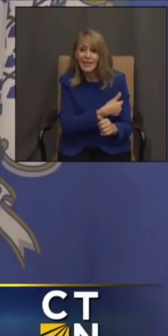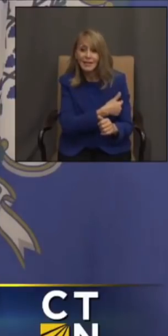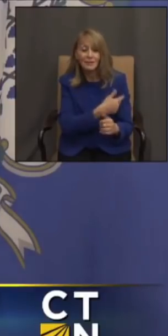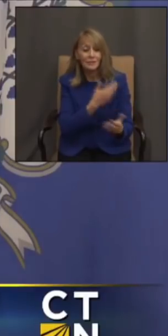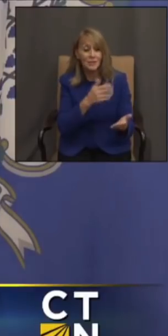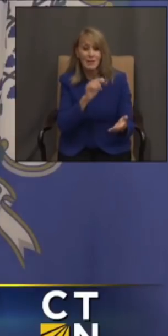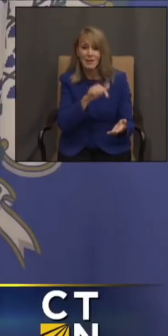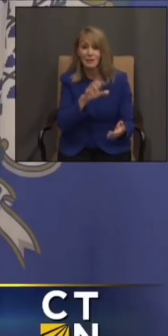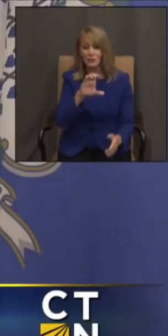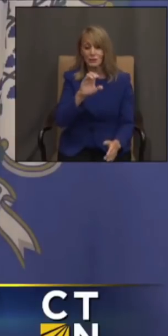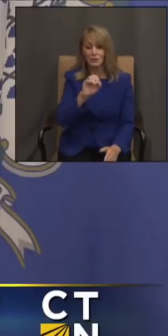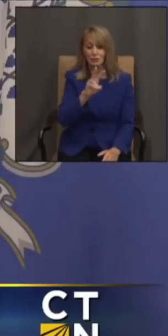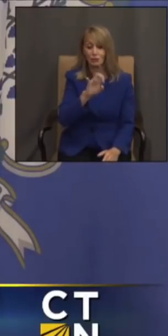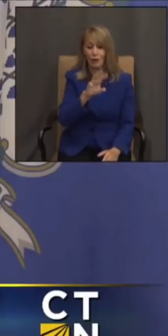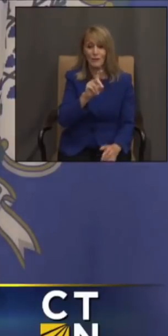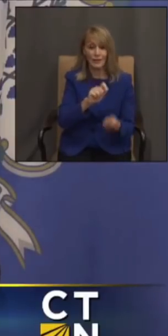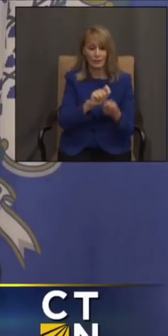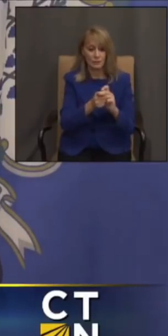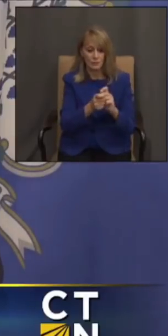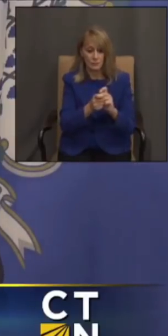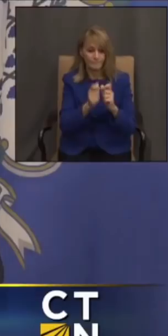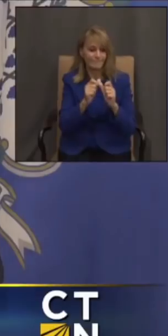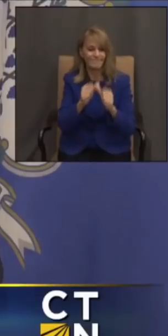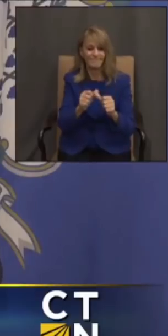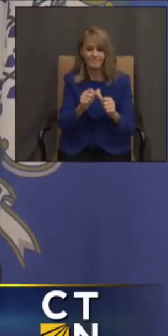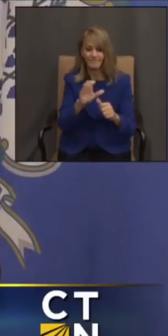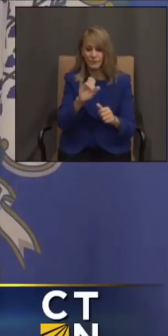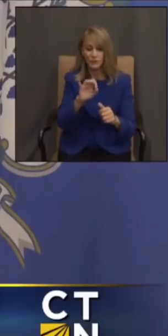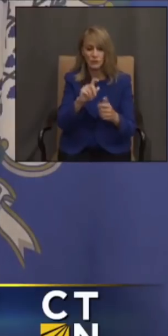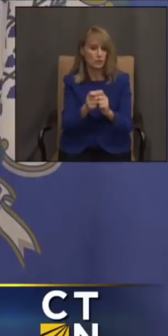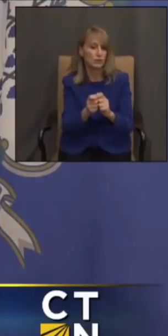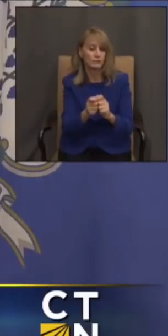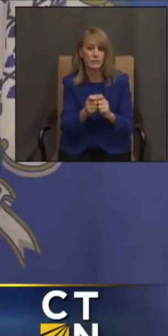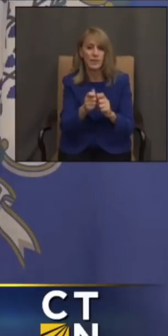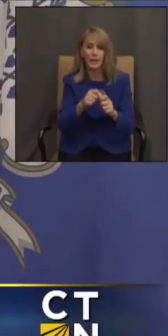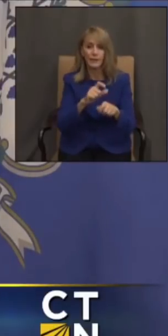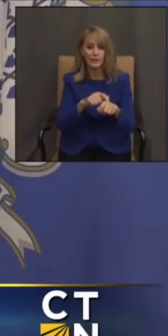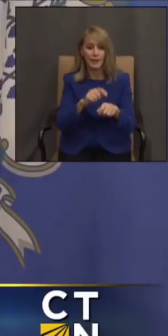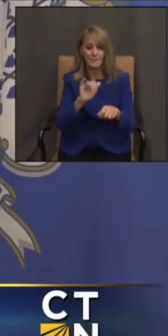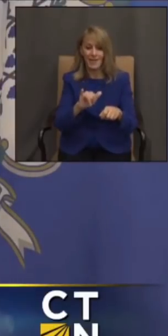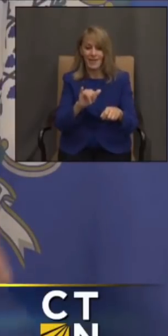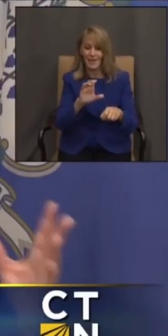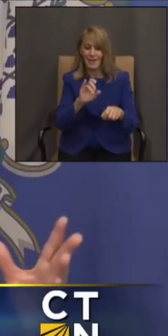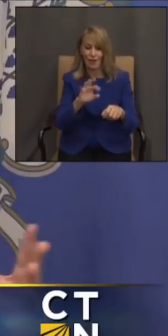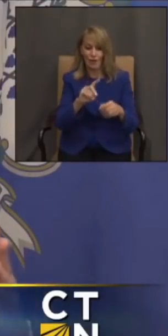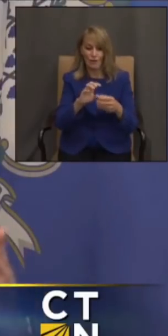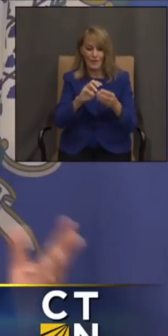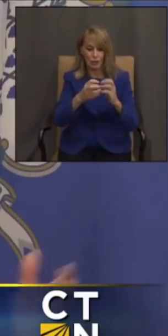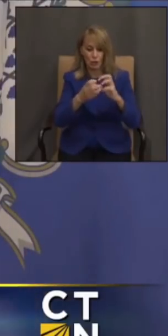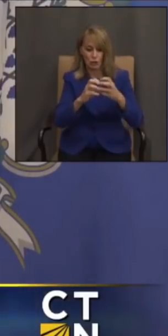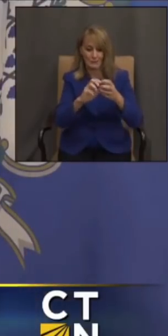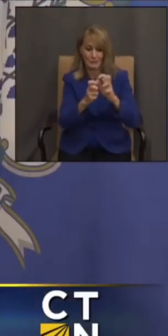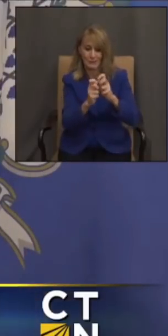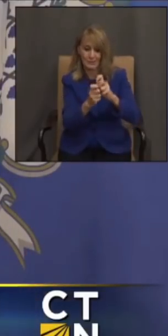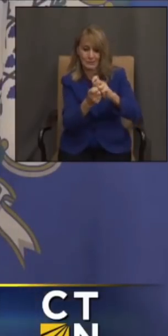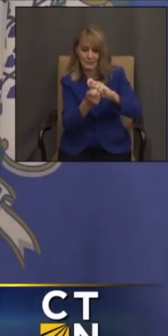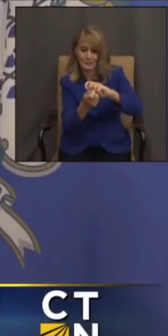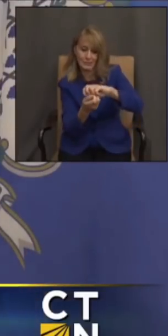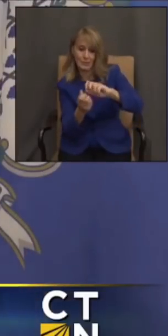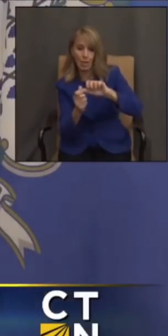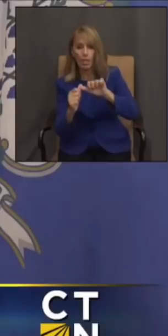to mutate again. And that every mutation is another risk. So I'd like to think we as a region, we